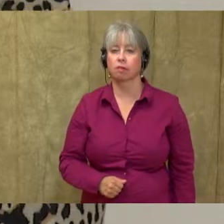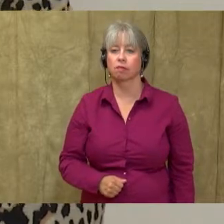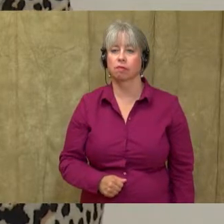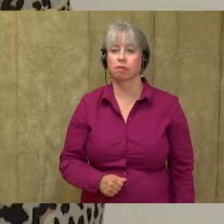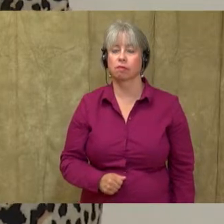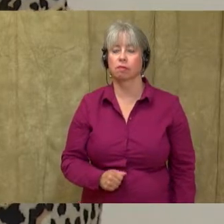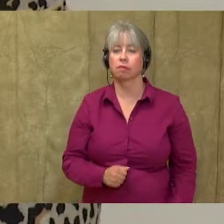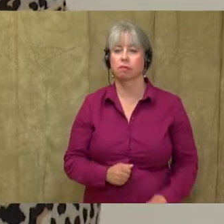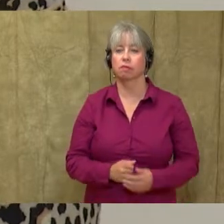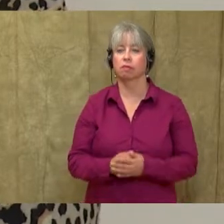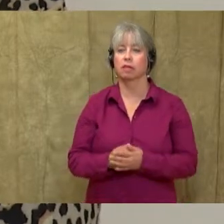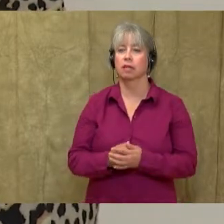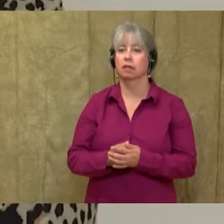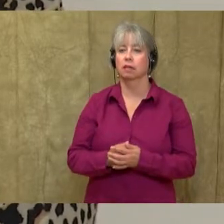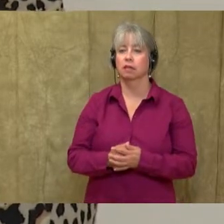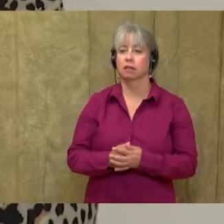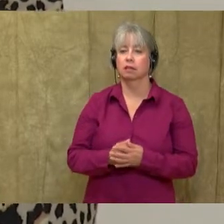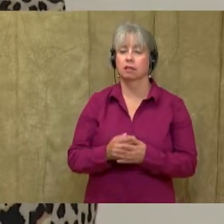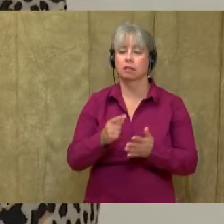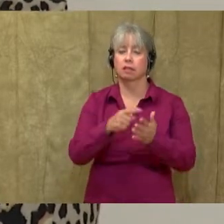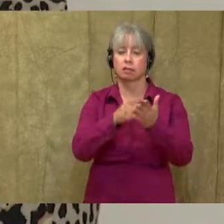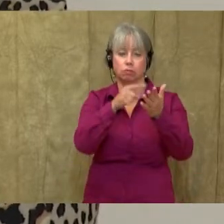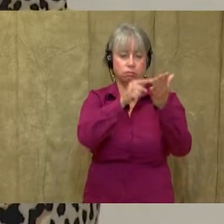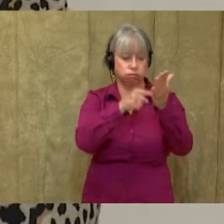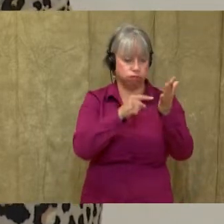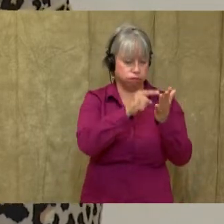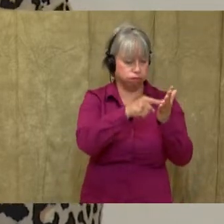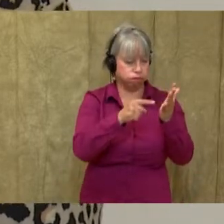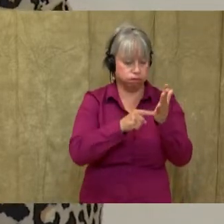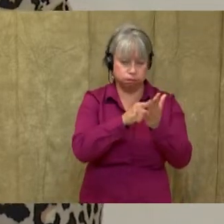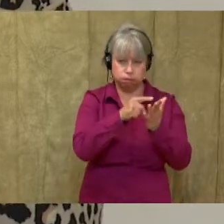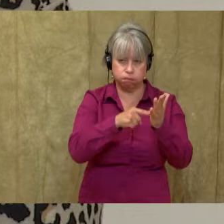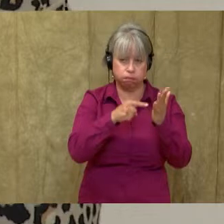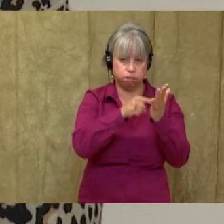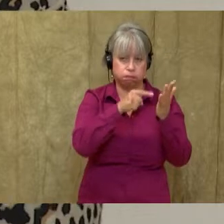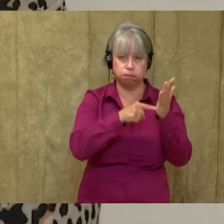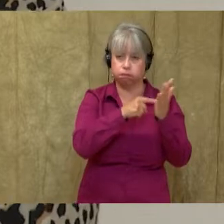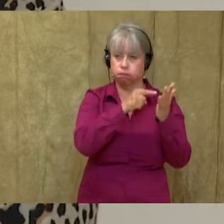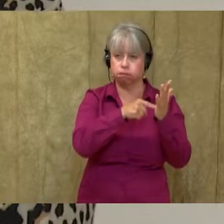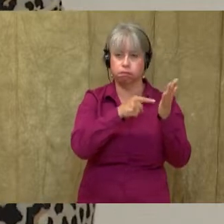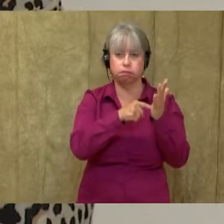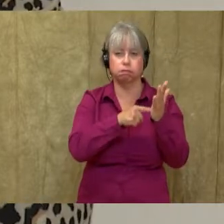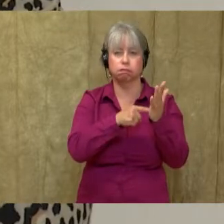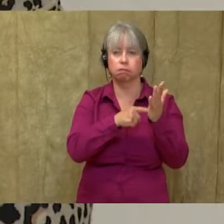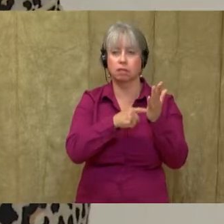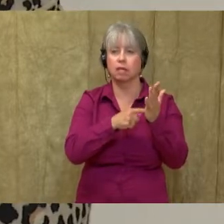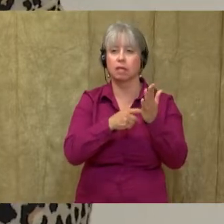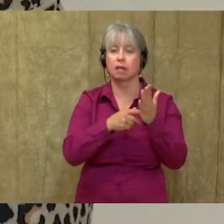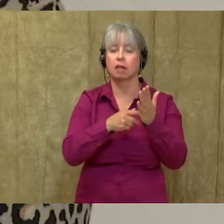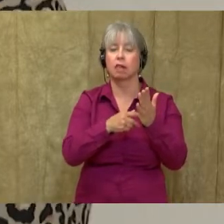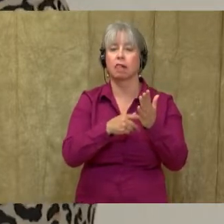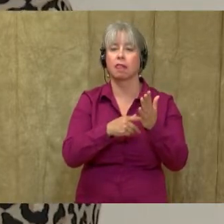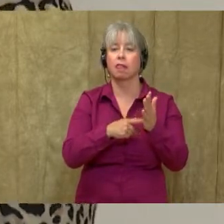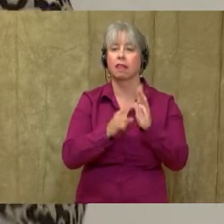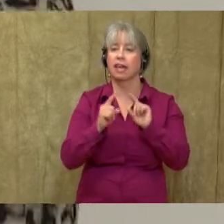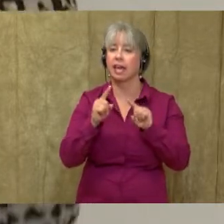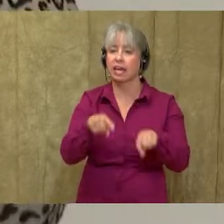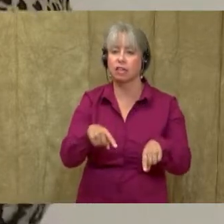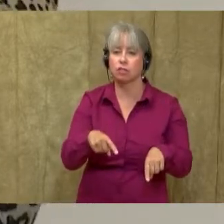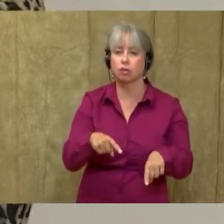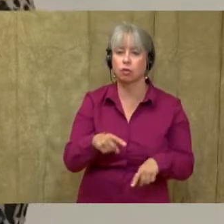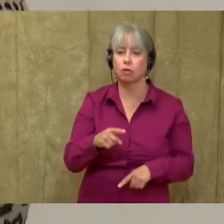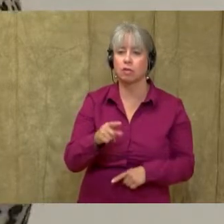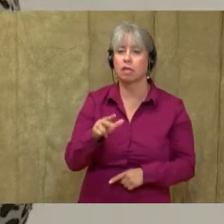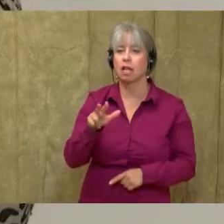930.55 divided by 3 would give me the